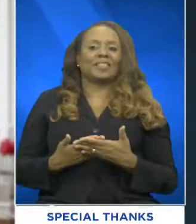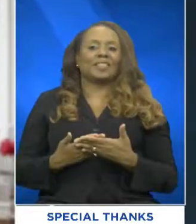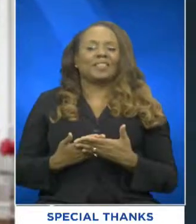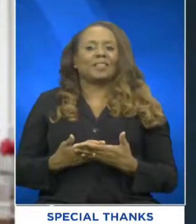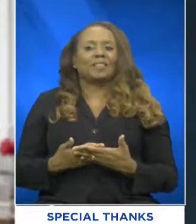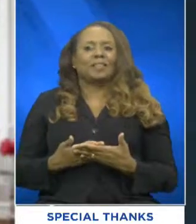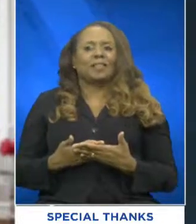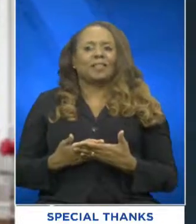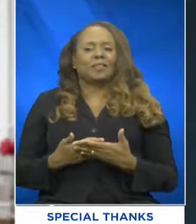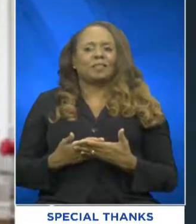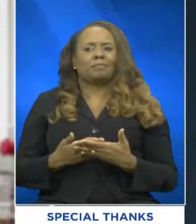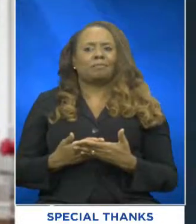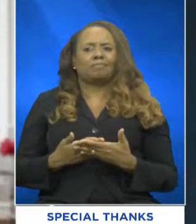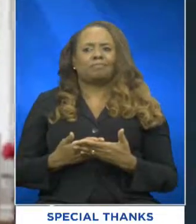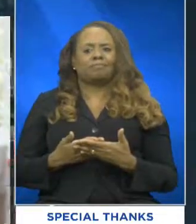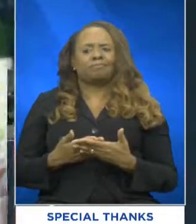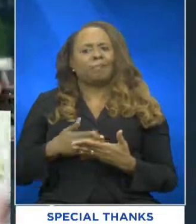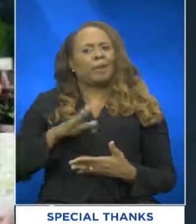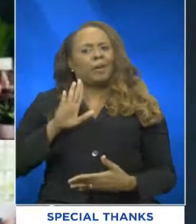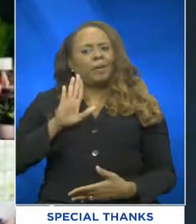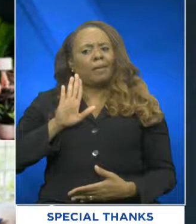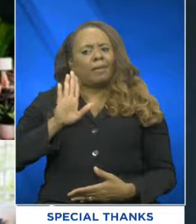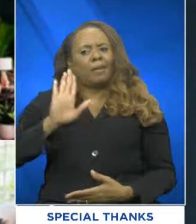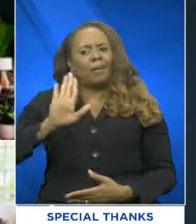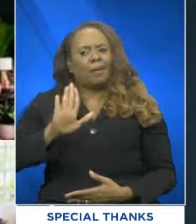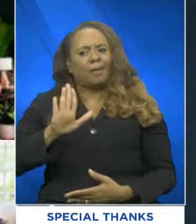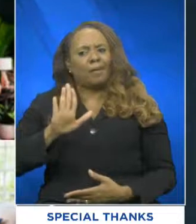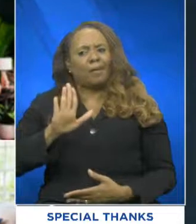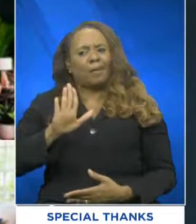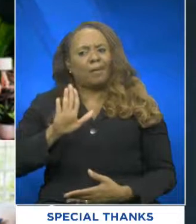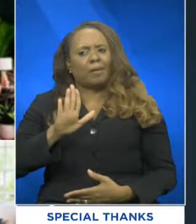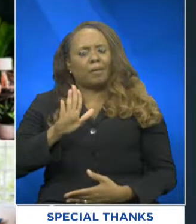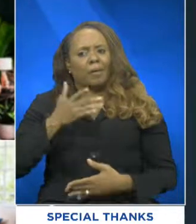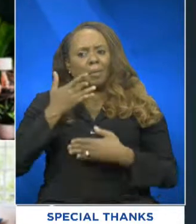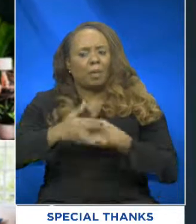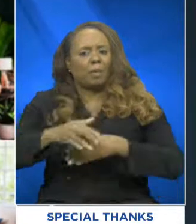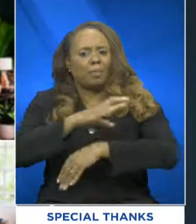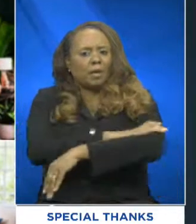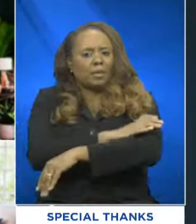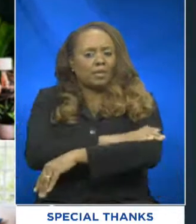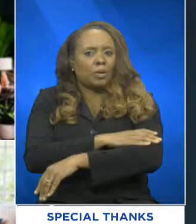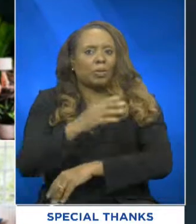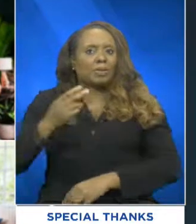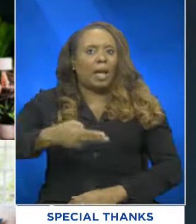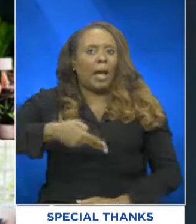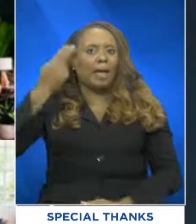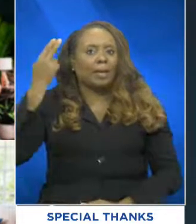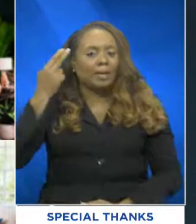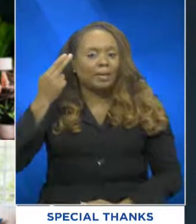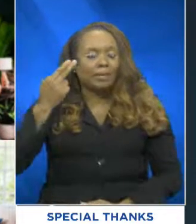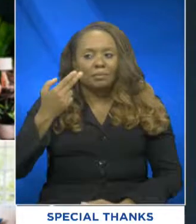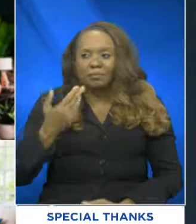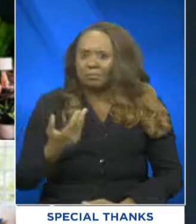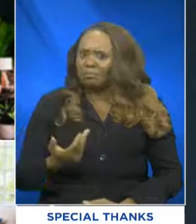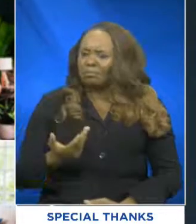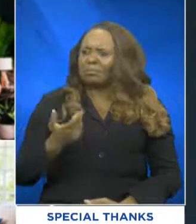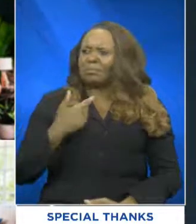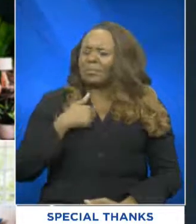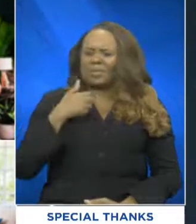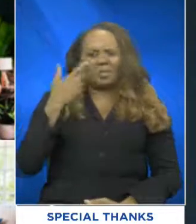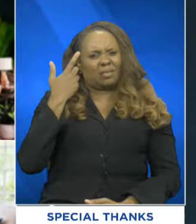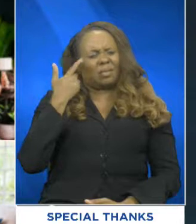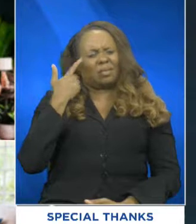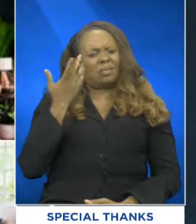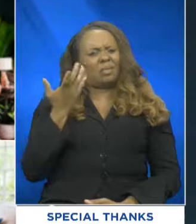I've never understood it, but it was something she always said. But